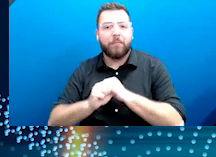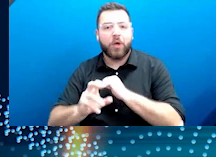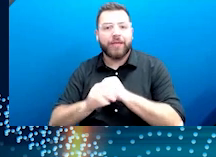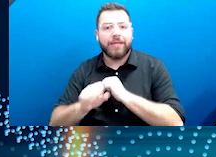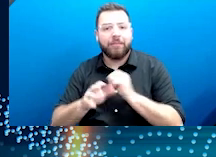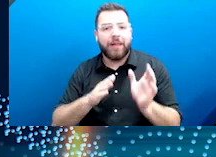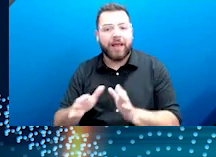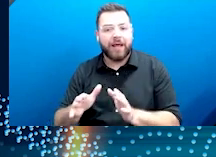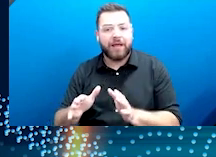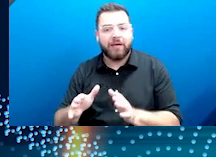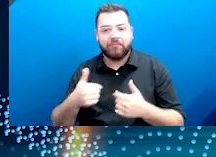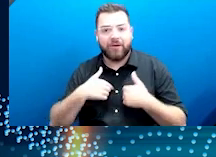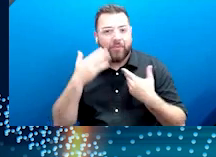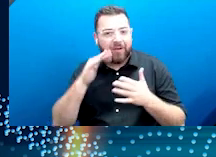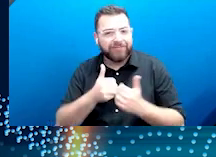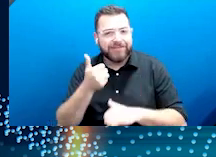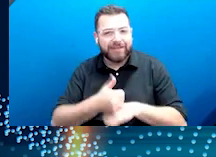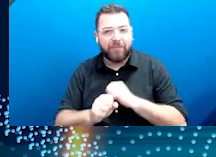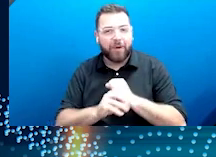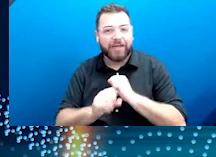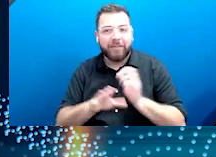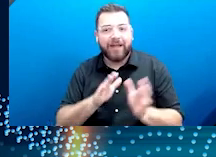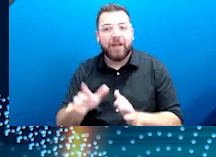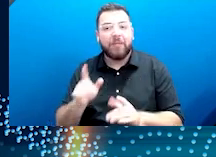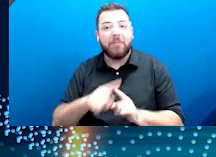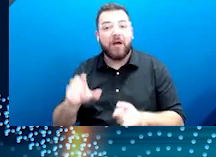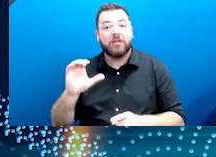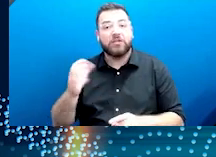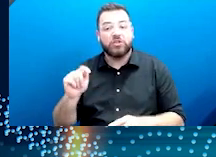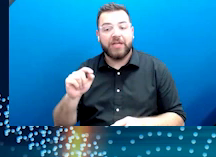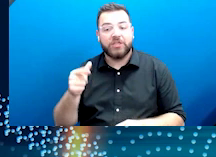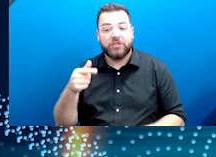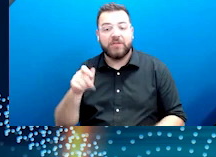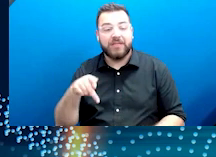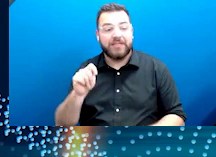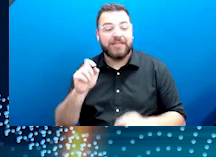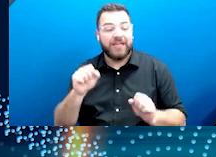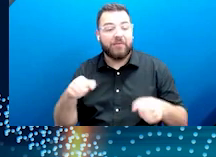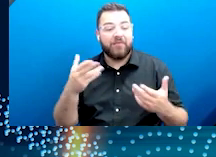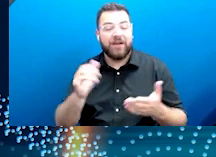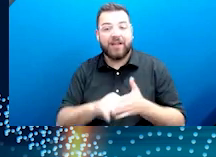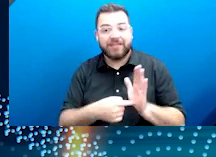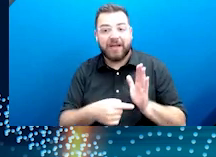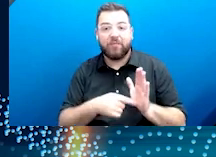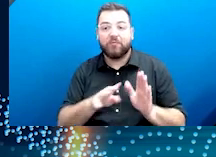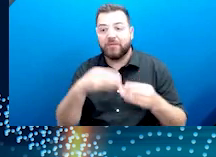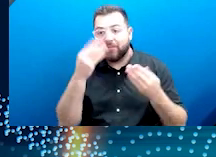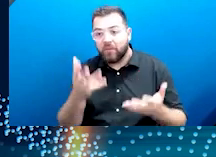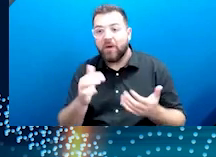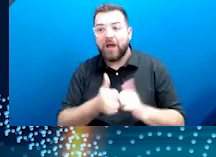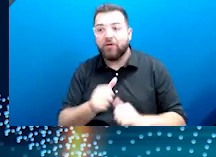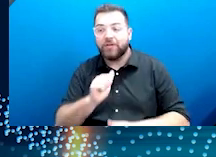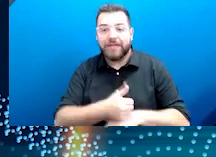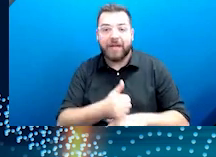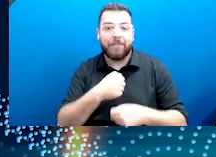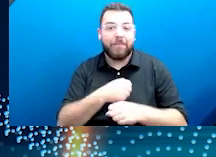communications course. I have no idea how to make a marketing plan. There was no example. But this was able to give me a full-on example. I said, how would I make that? And blah, blah, blah. And it says, oh, and just gave me the framework. These are the